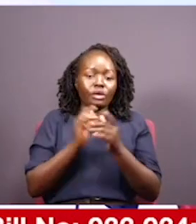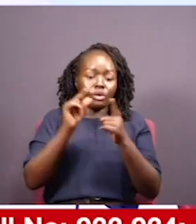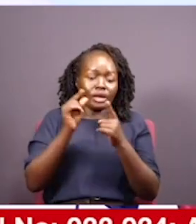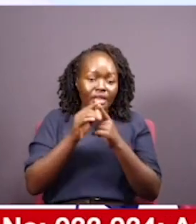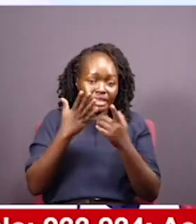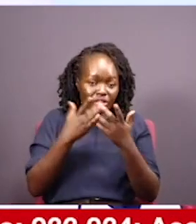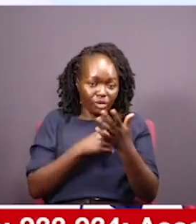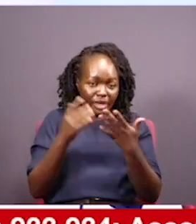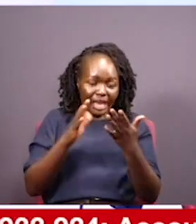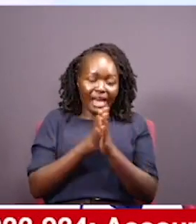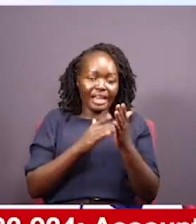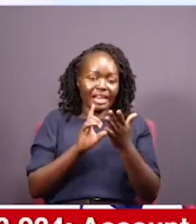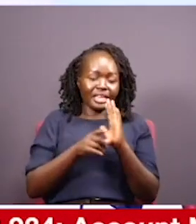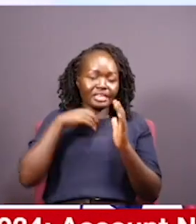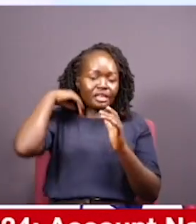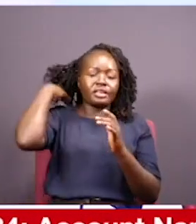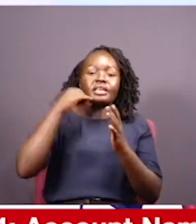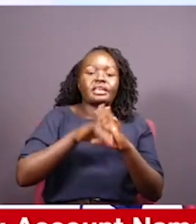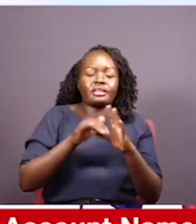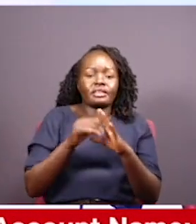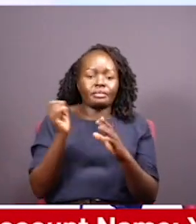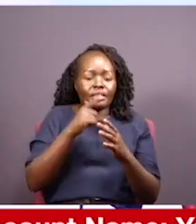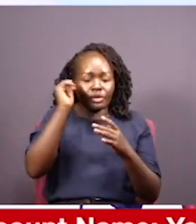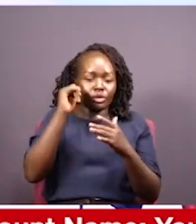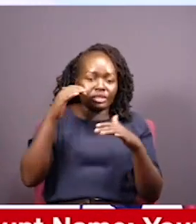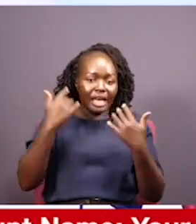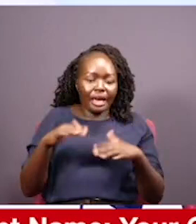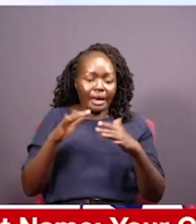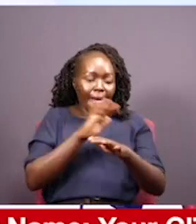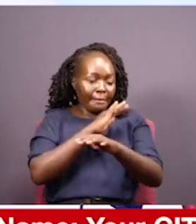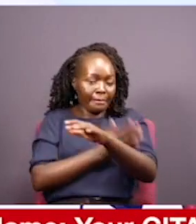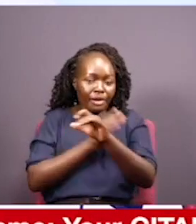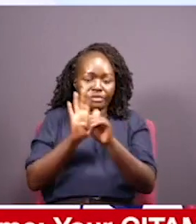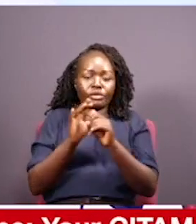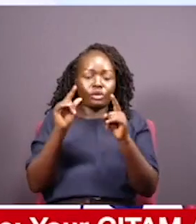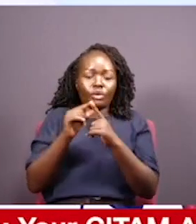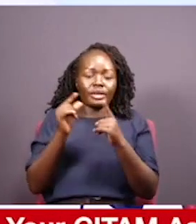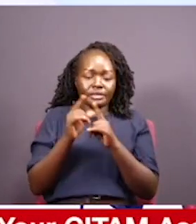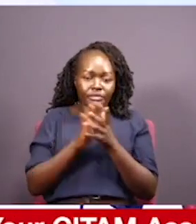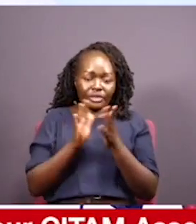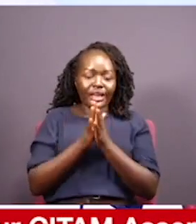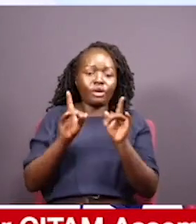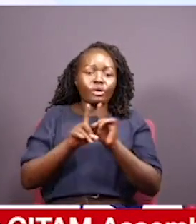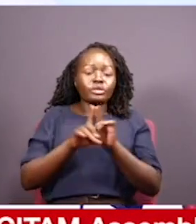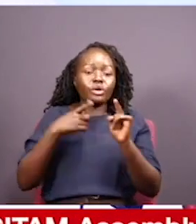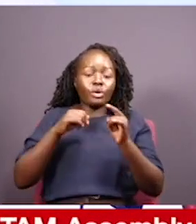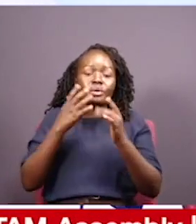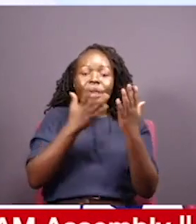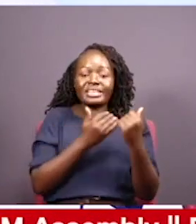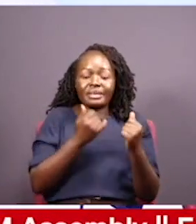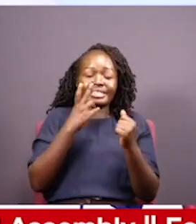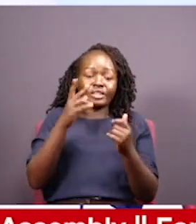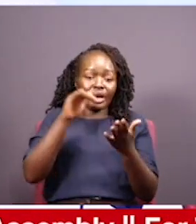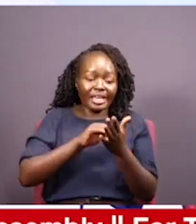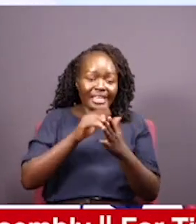later in the month, because it was such a powerful message. And also, we are looking forward to seeing you again during the